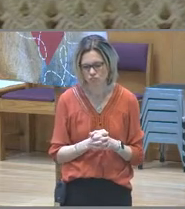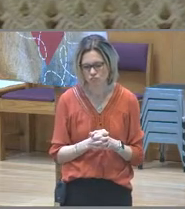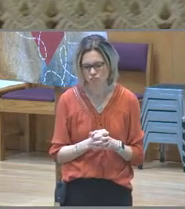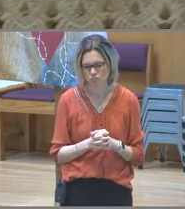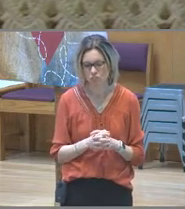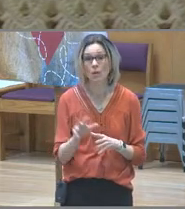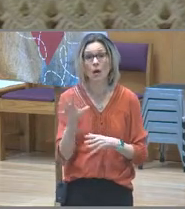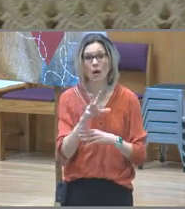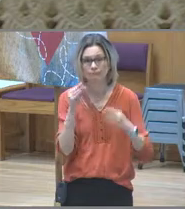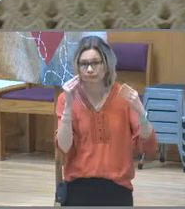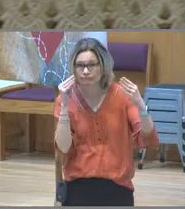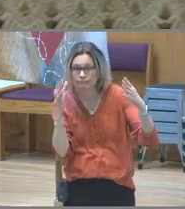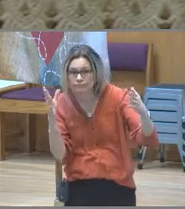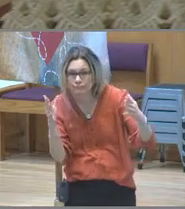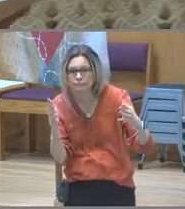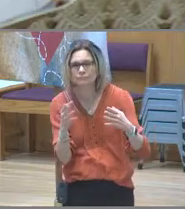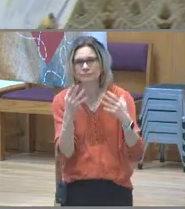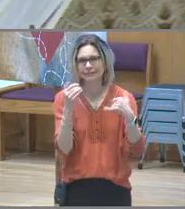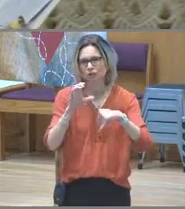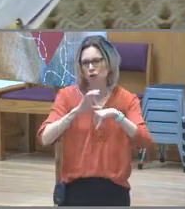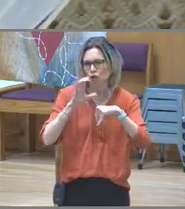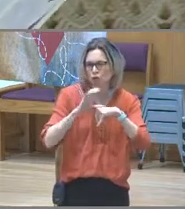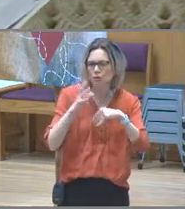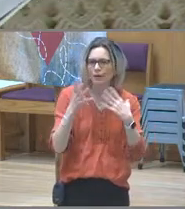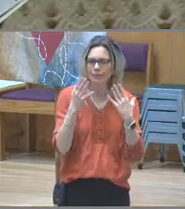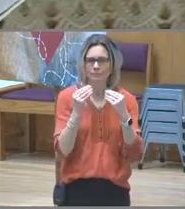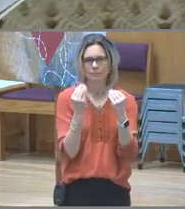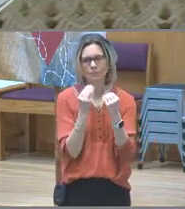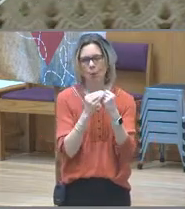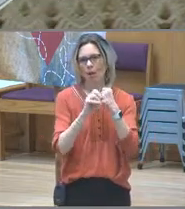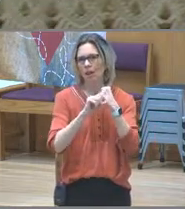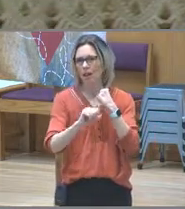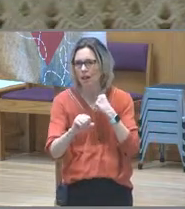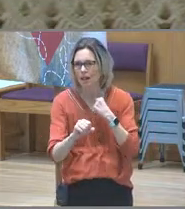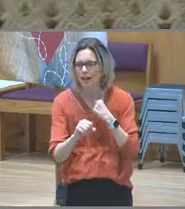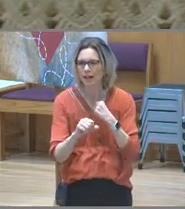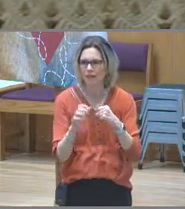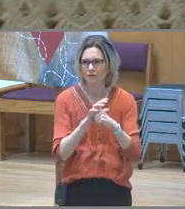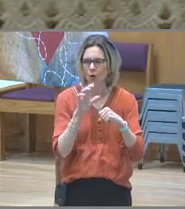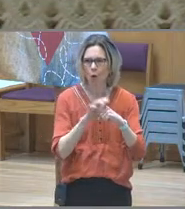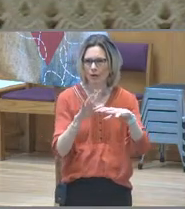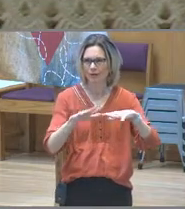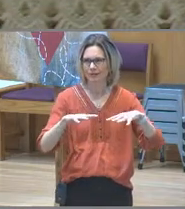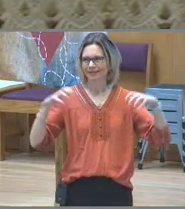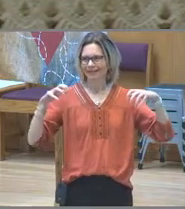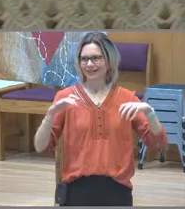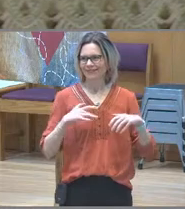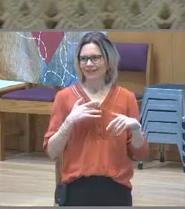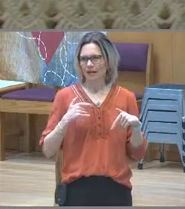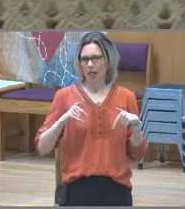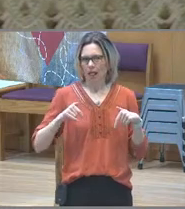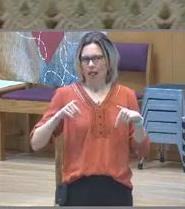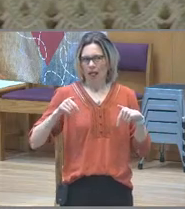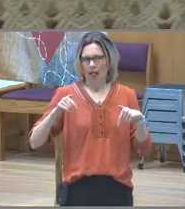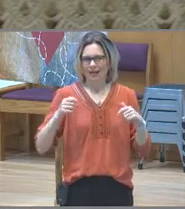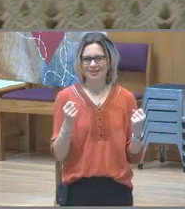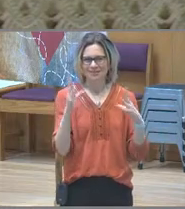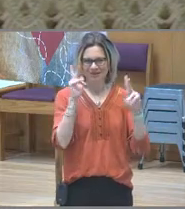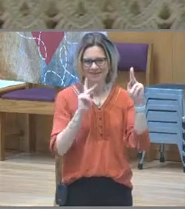longer service and a fuller space today, in fact, I start feeling a little nervous with so many